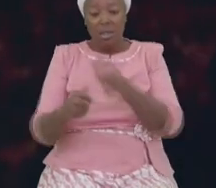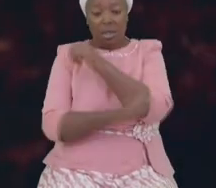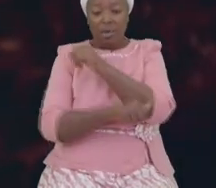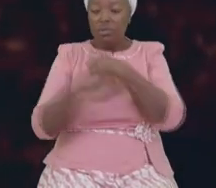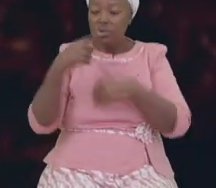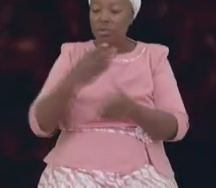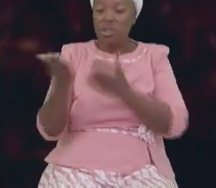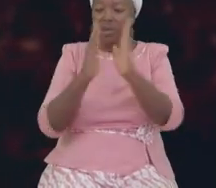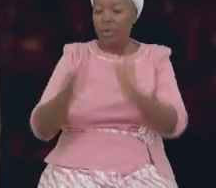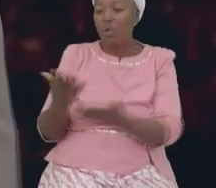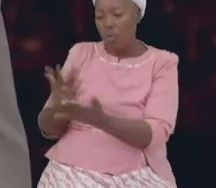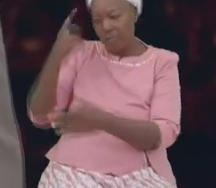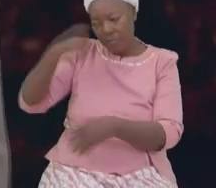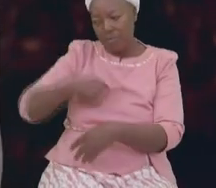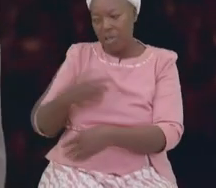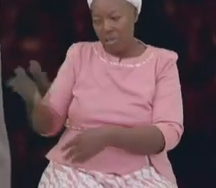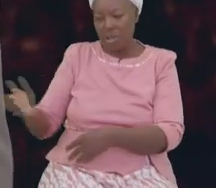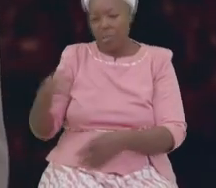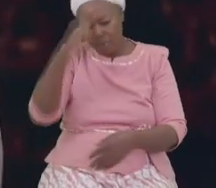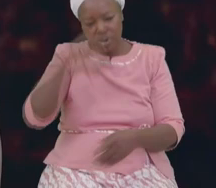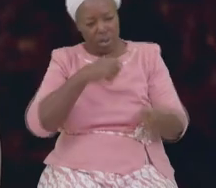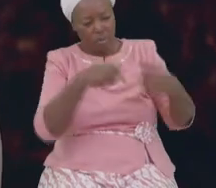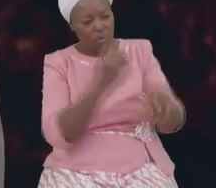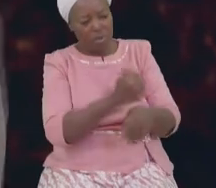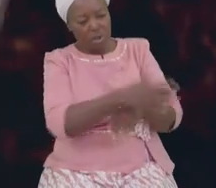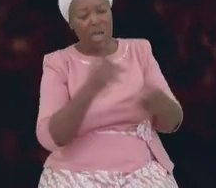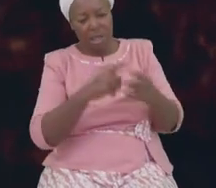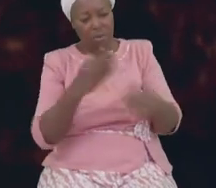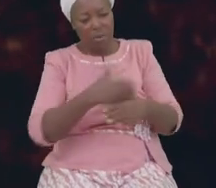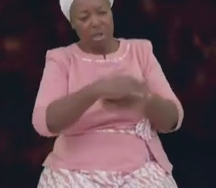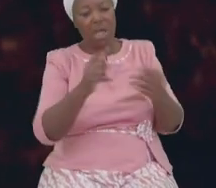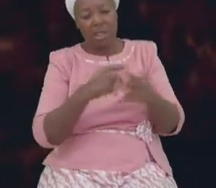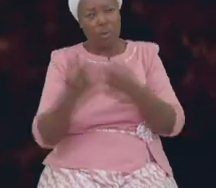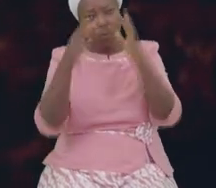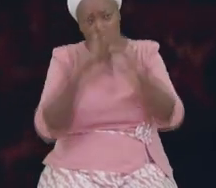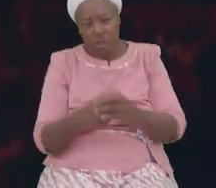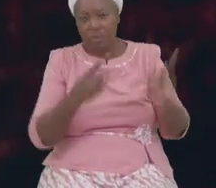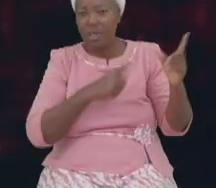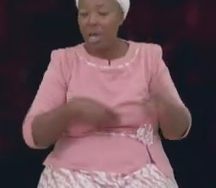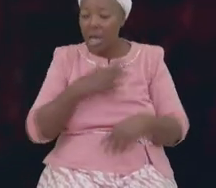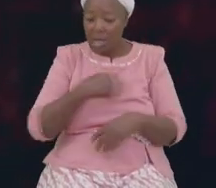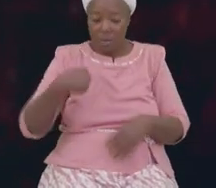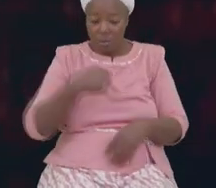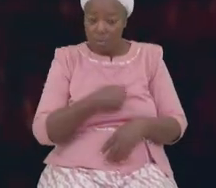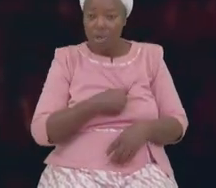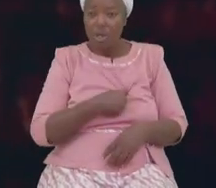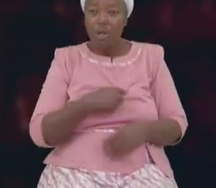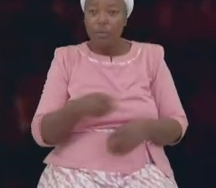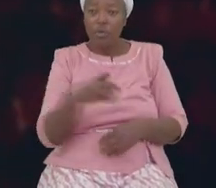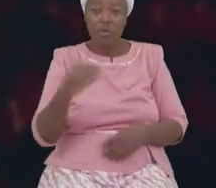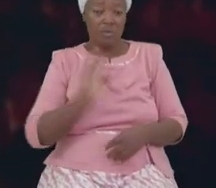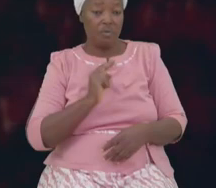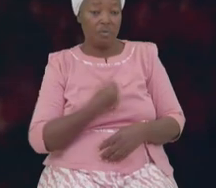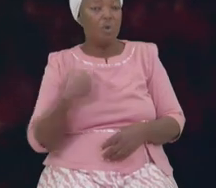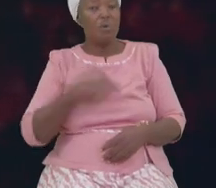tarry here. I will go yonder and worship the Lord. And we, both of us, he believed that the